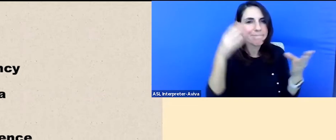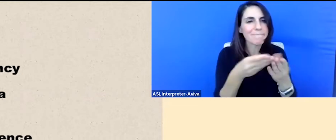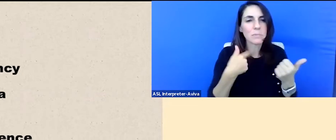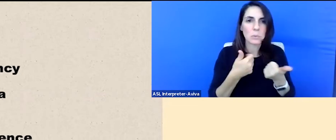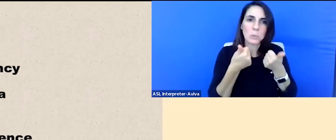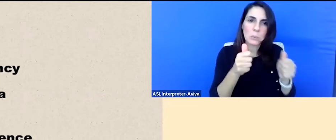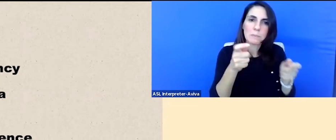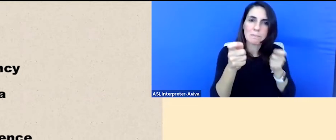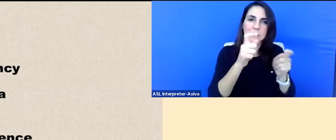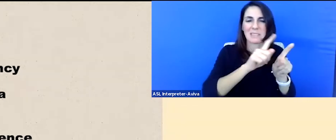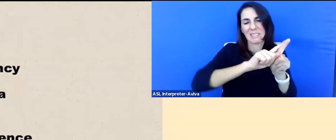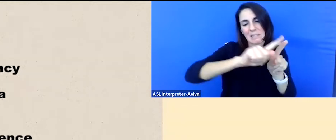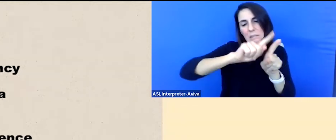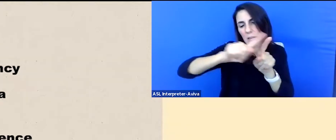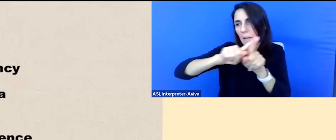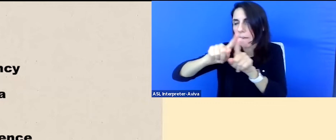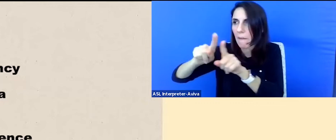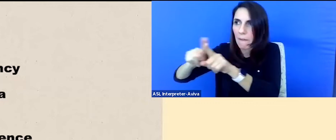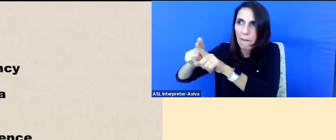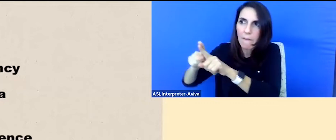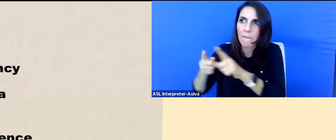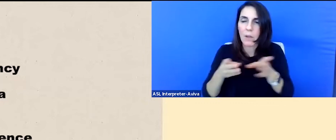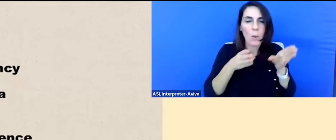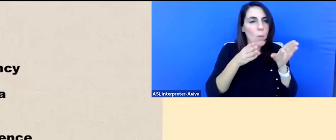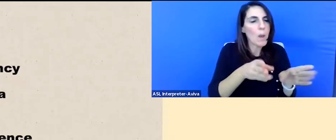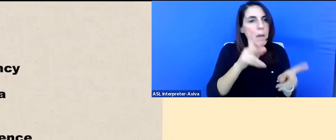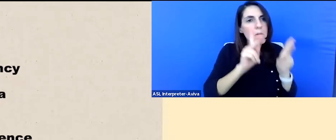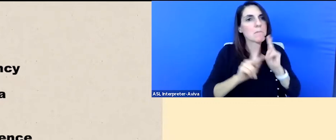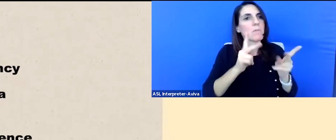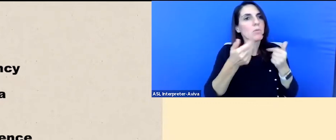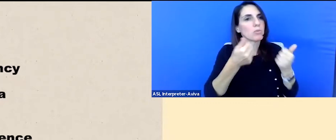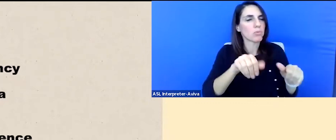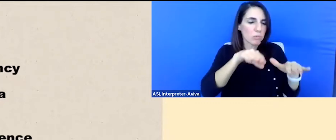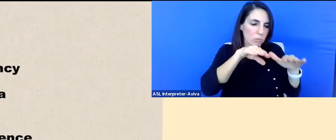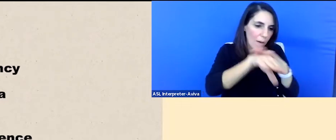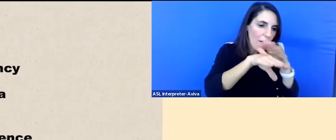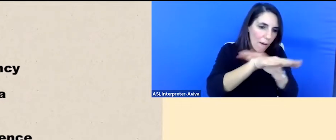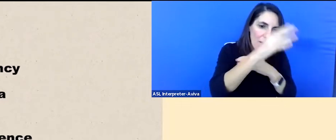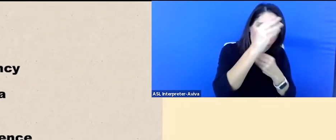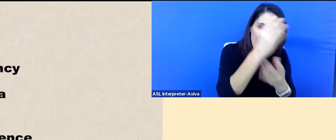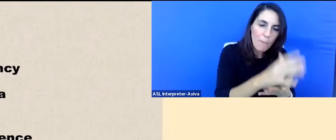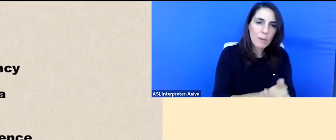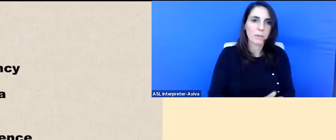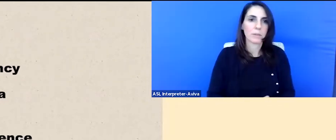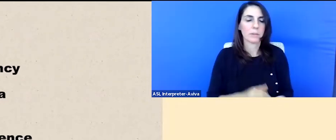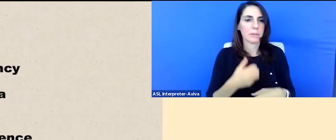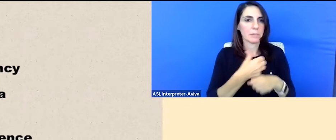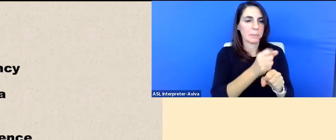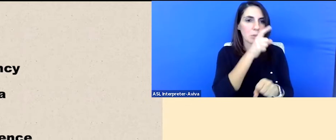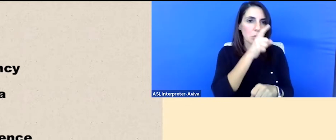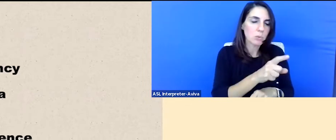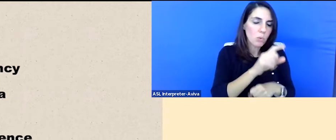all the different channels that residents may use to access information, make sure that's in accessible